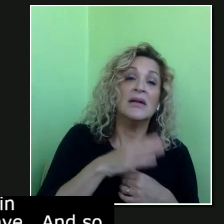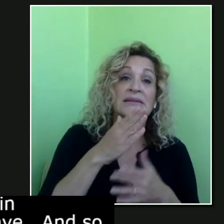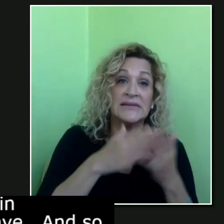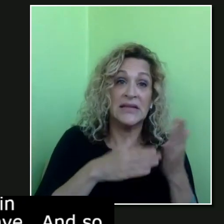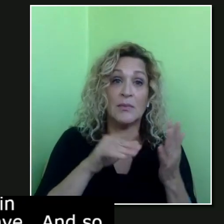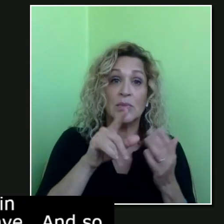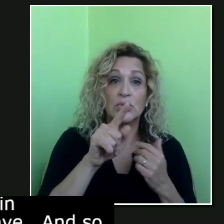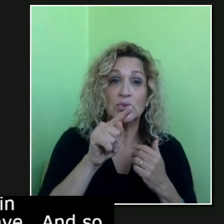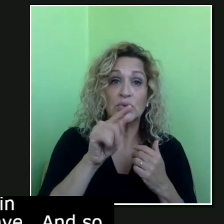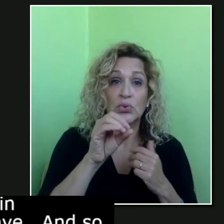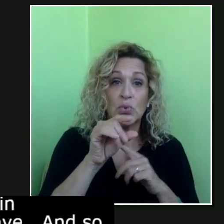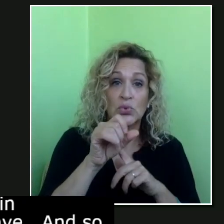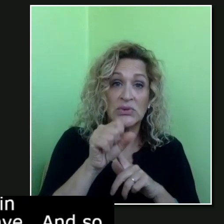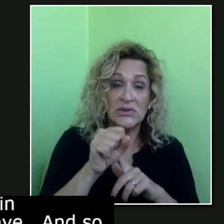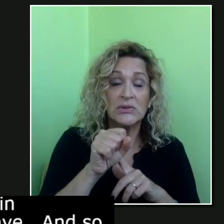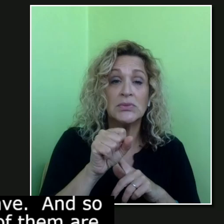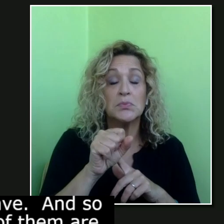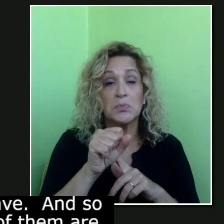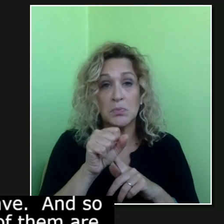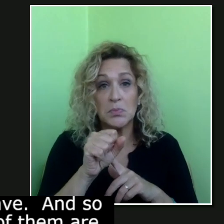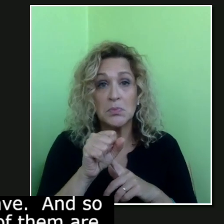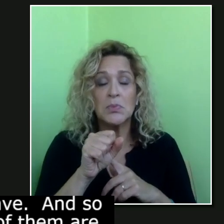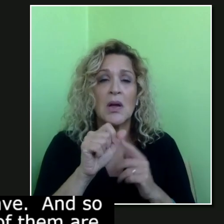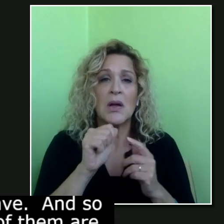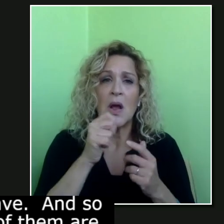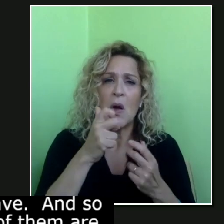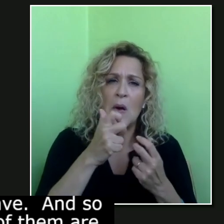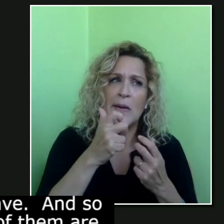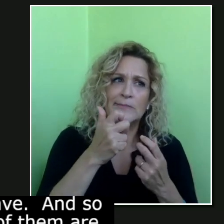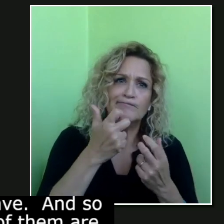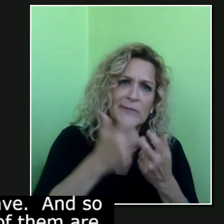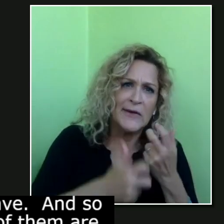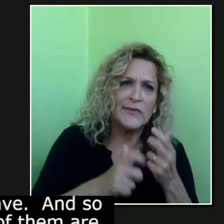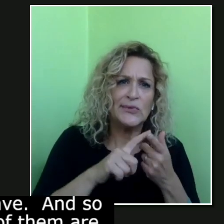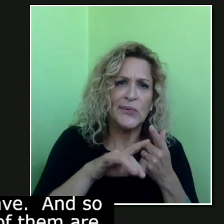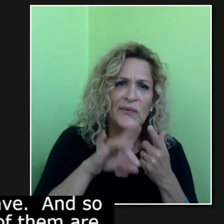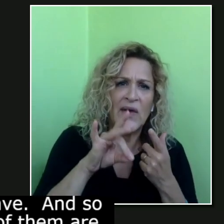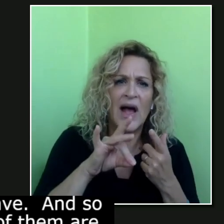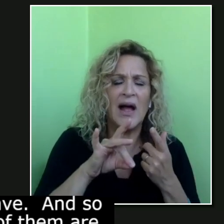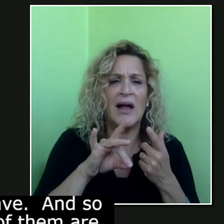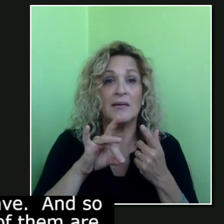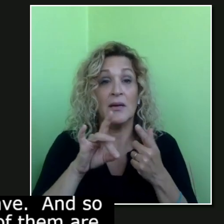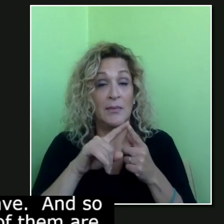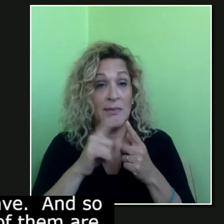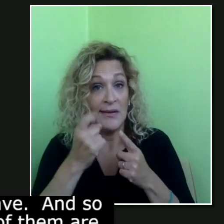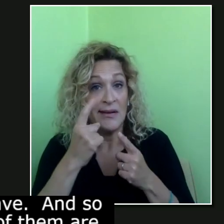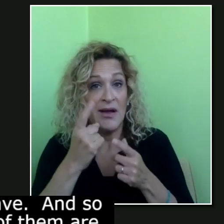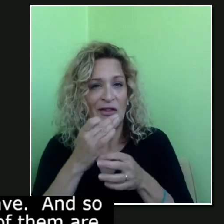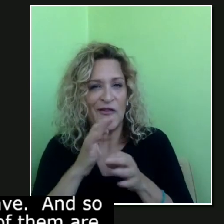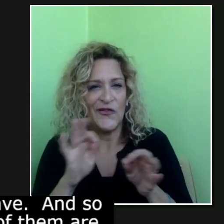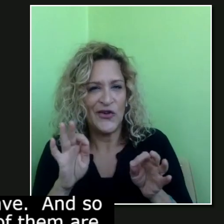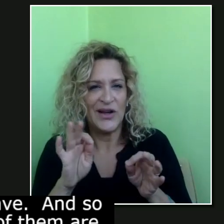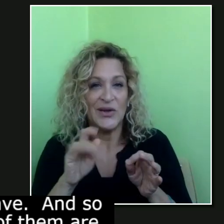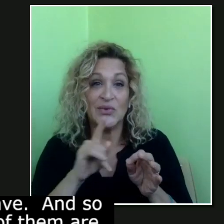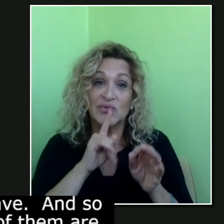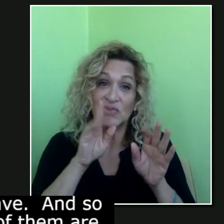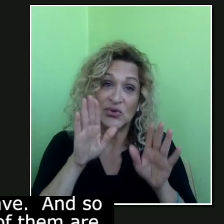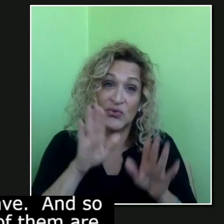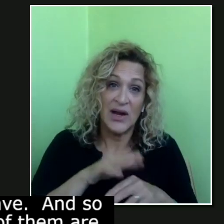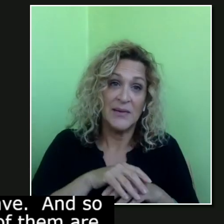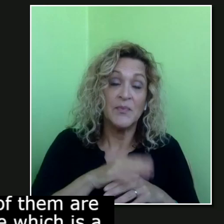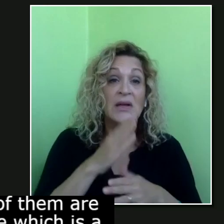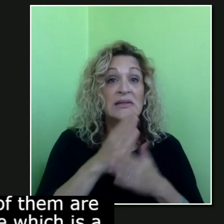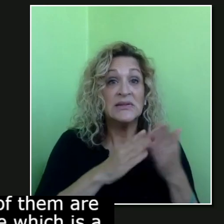to find and to use, and they are free, which is a good price. There are also some that are not so free